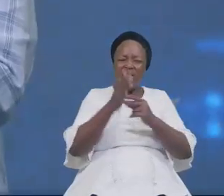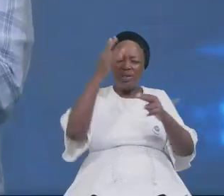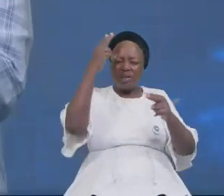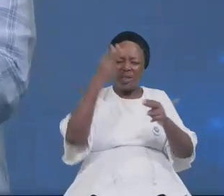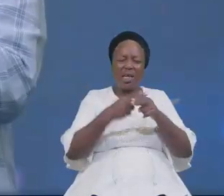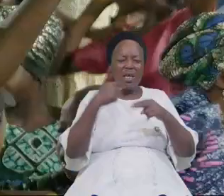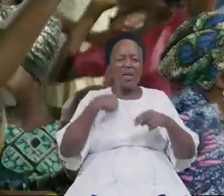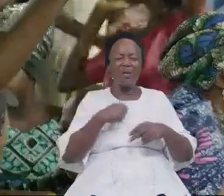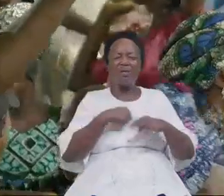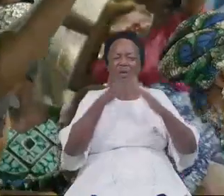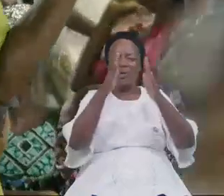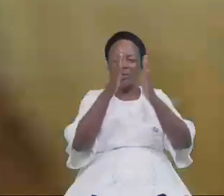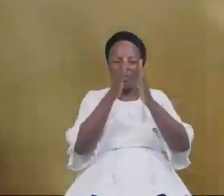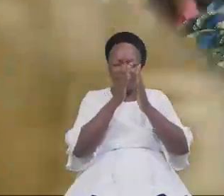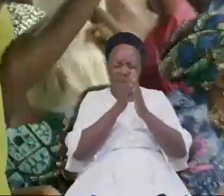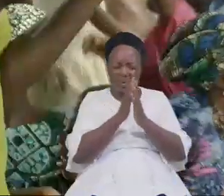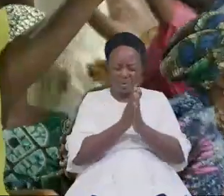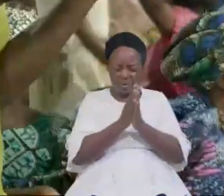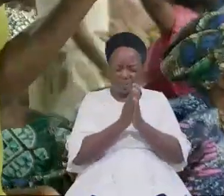we pray.